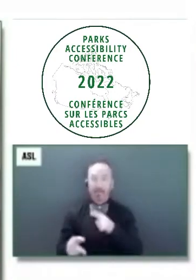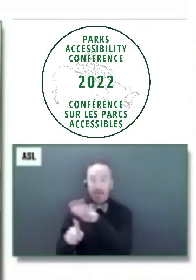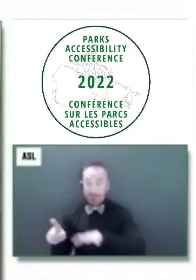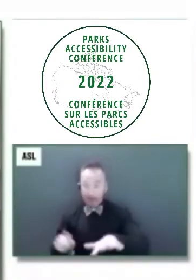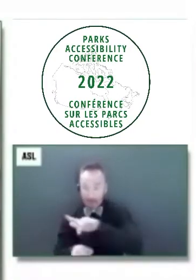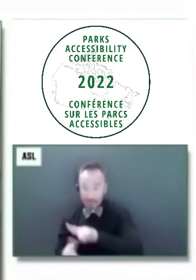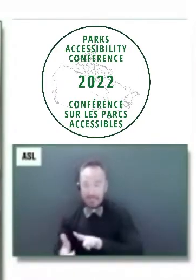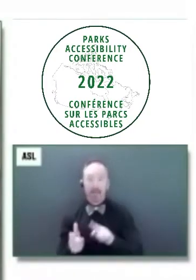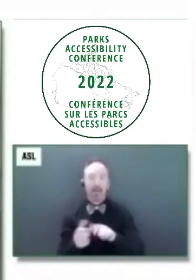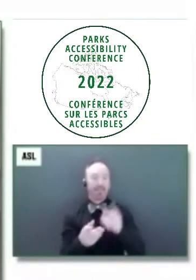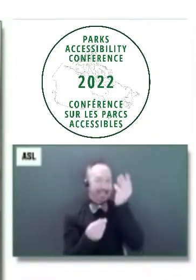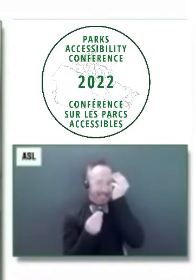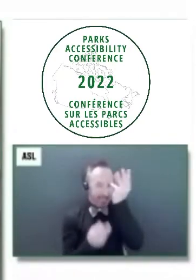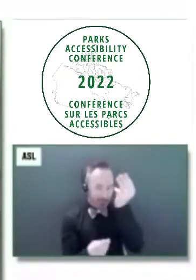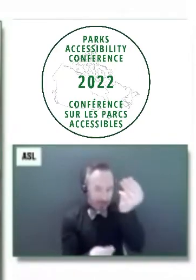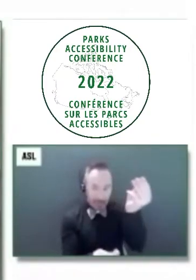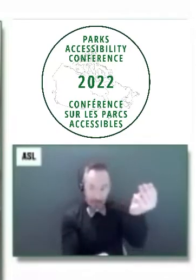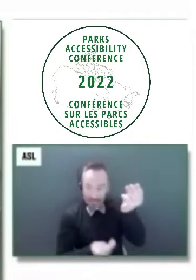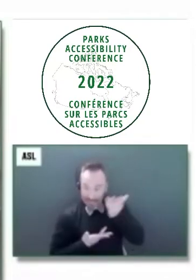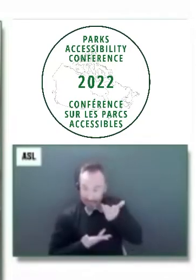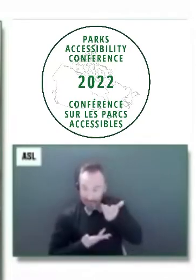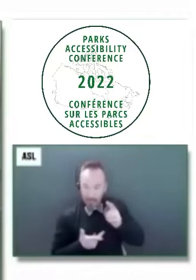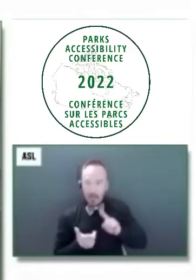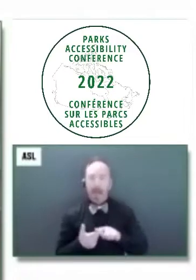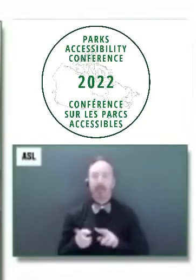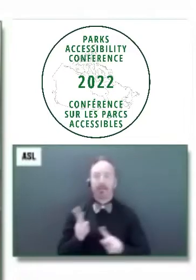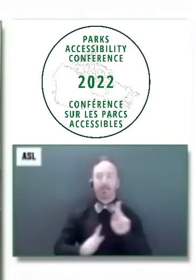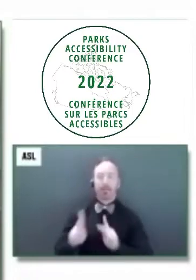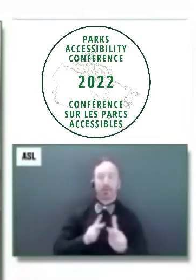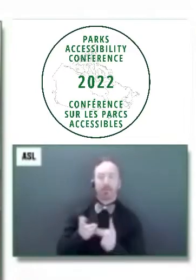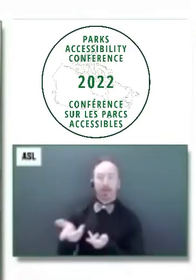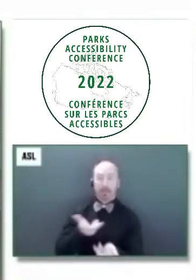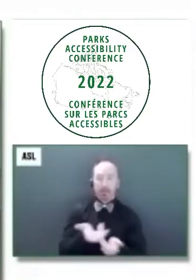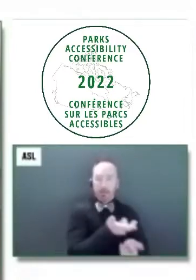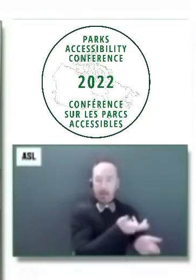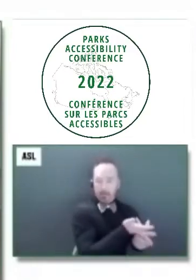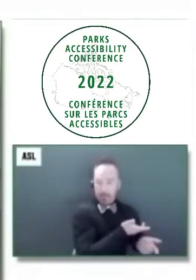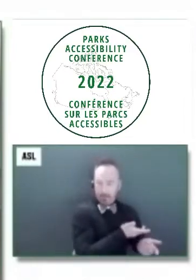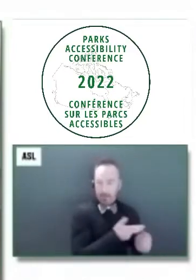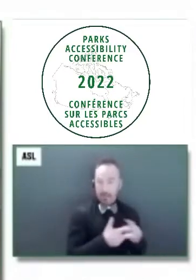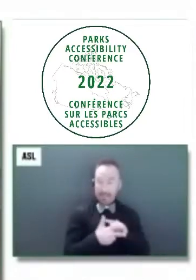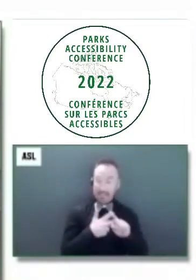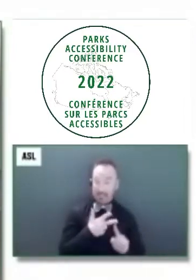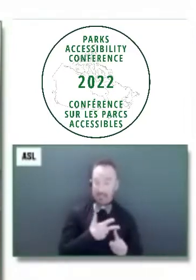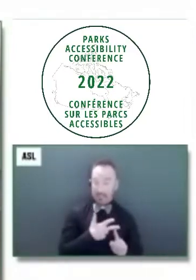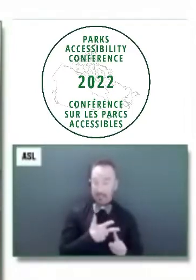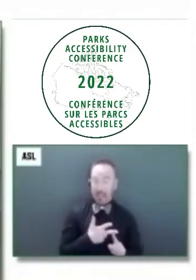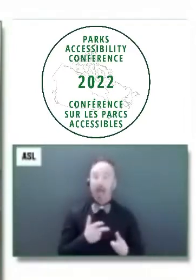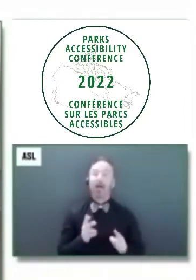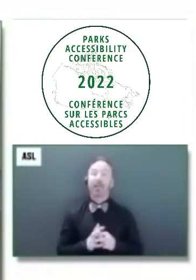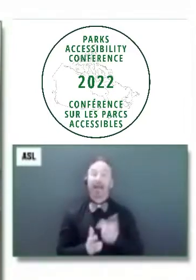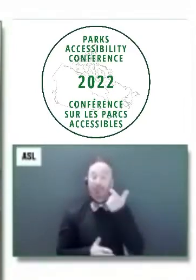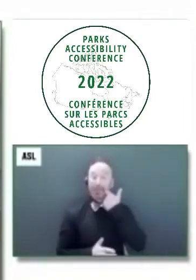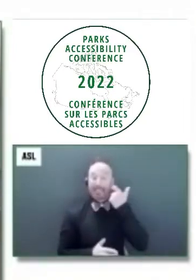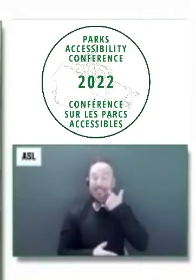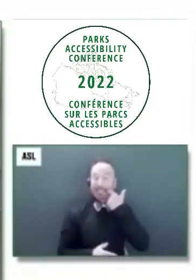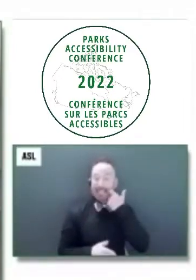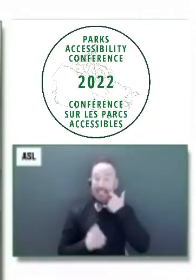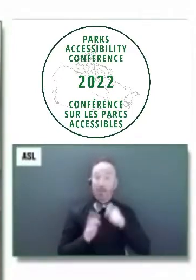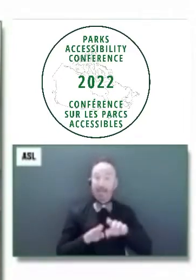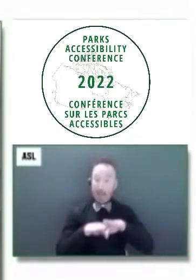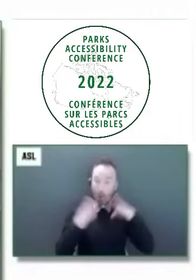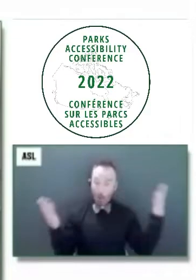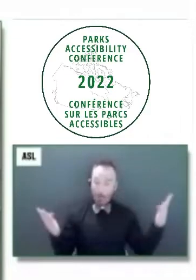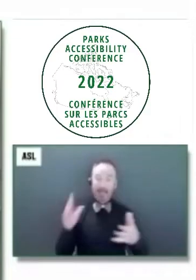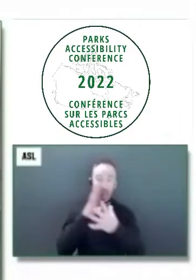and the people around us who we also interact with. The tale of three coffee shops that I started with is illustrative in this